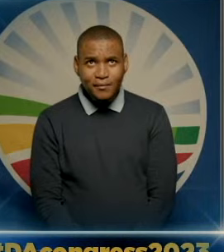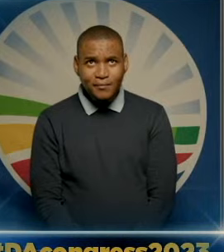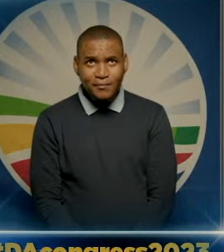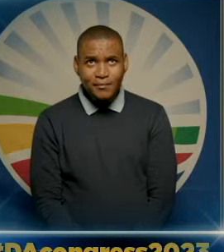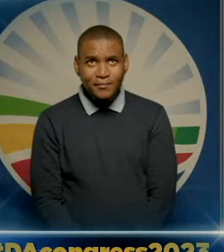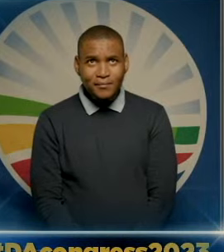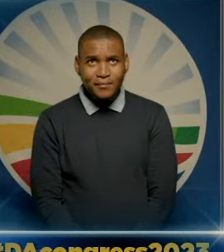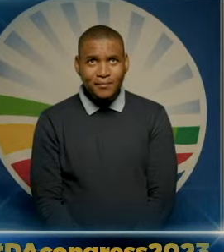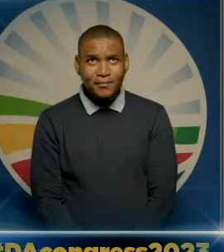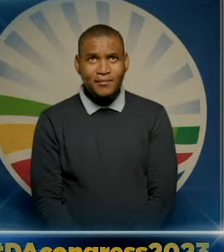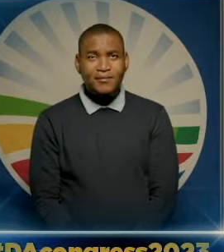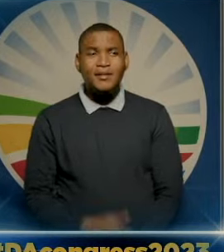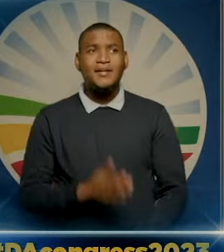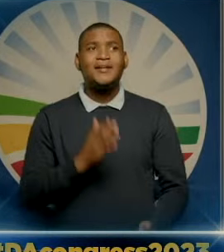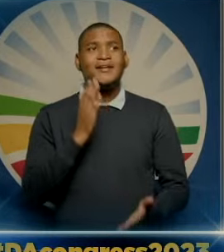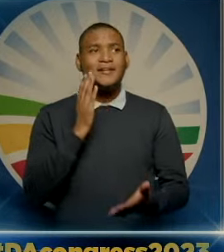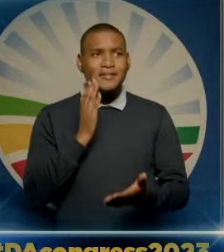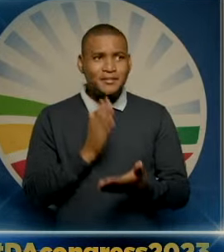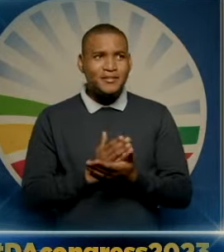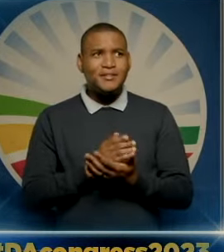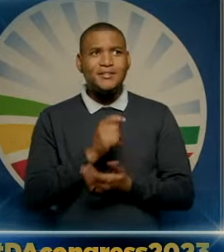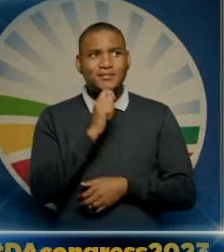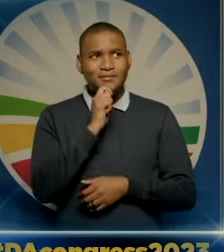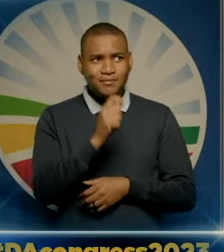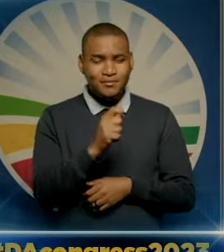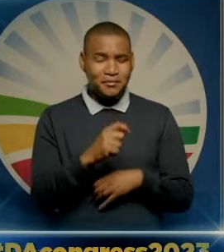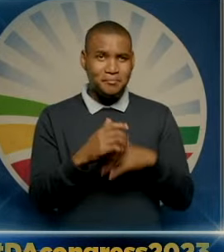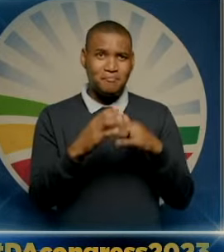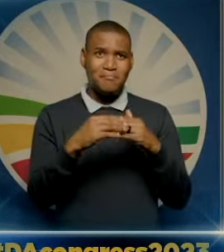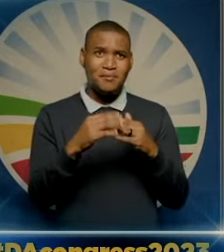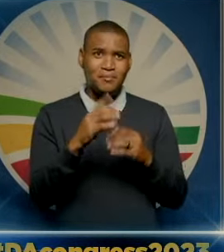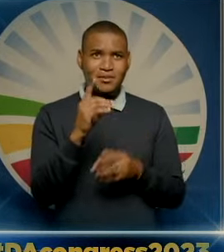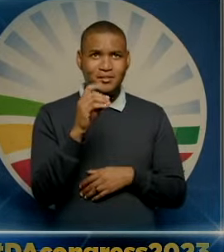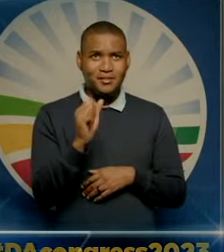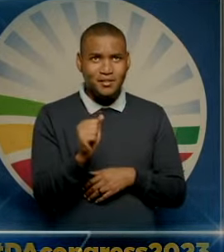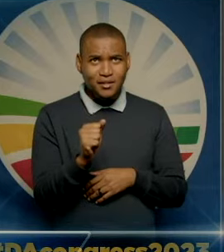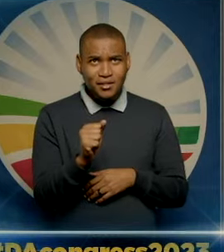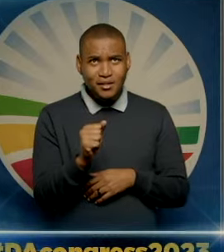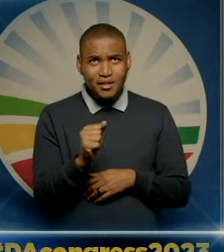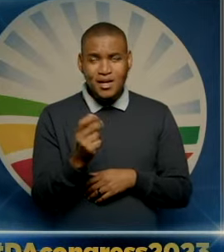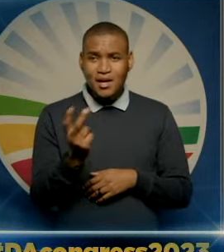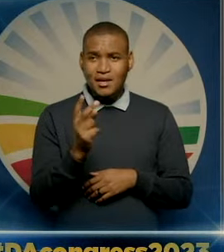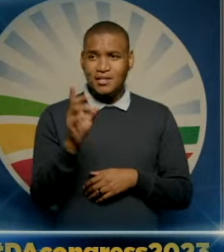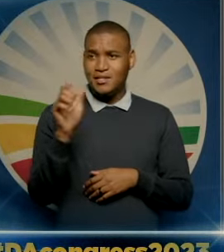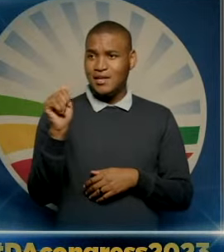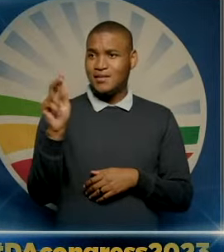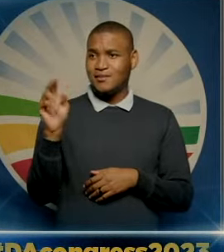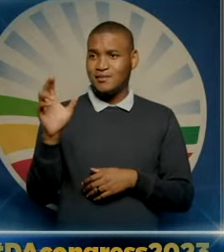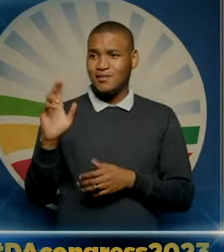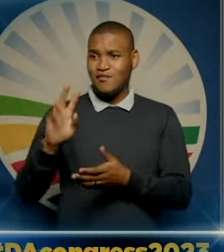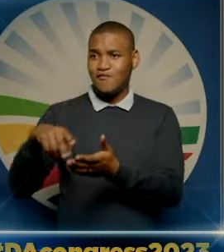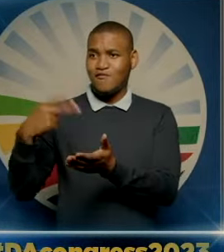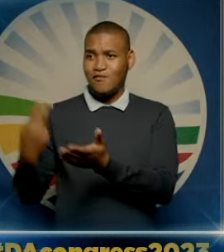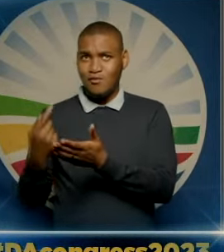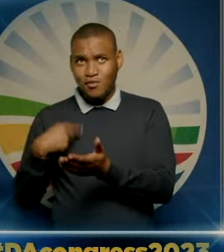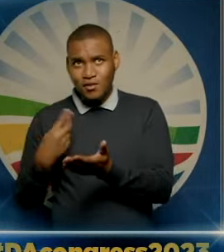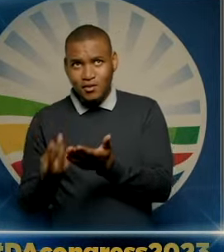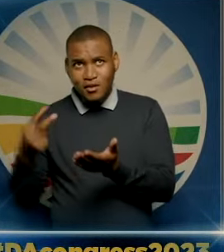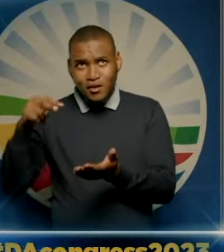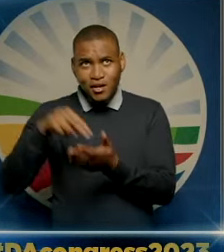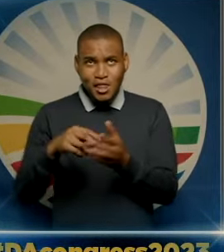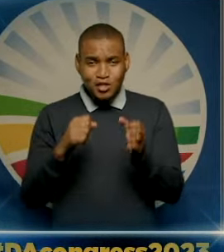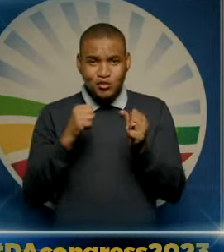Indeed, Democrats, indeed. As they fall, we rise. The strong DA